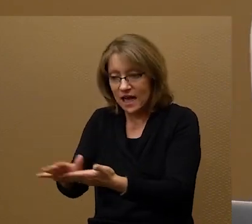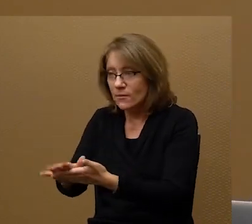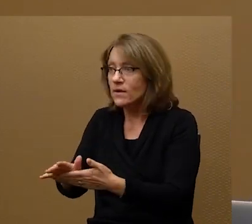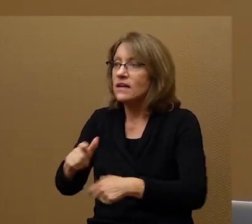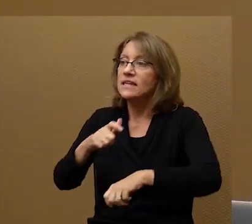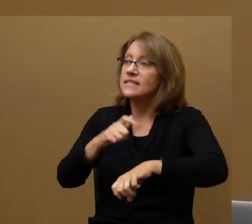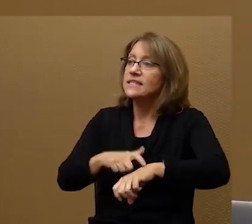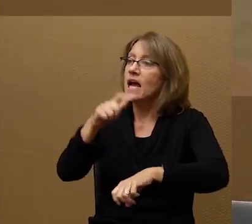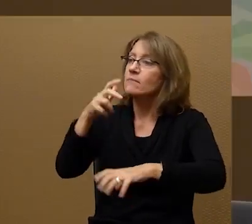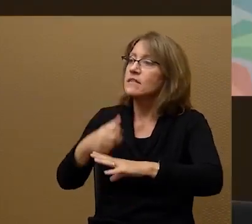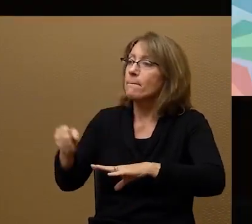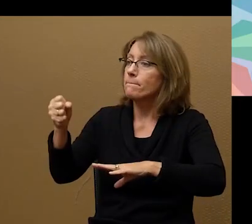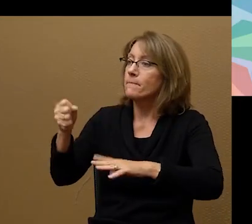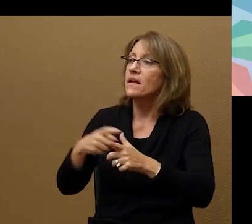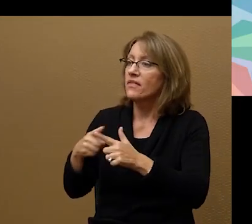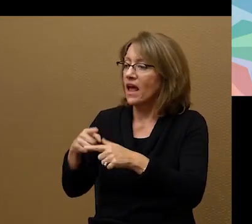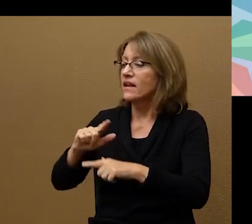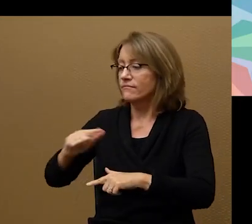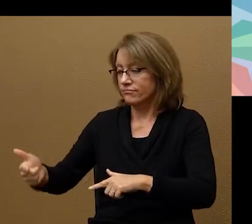toys.